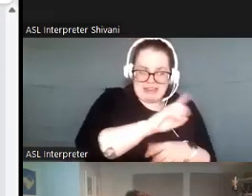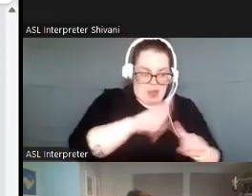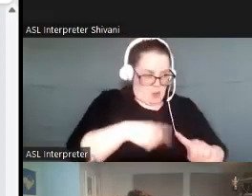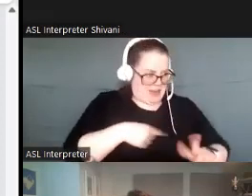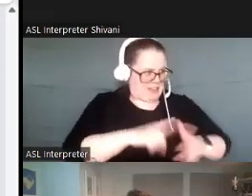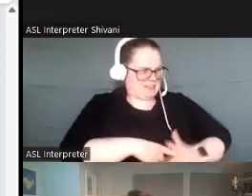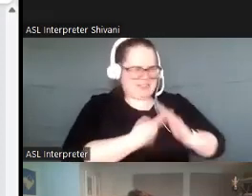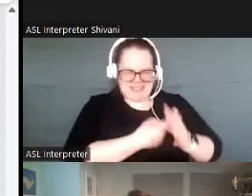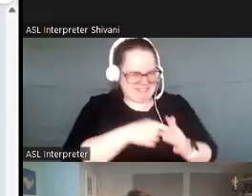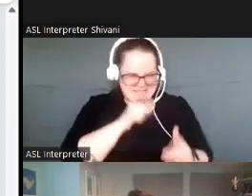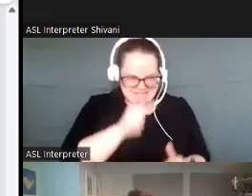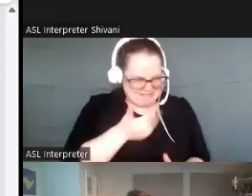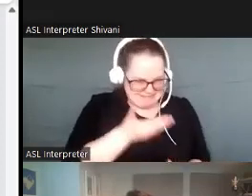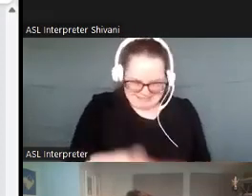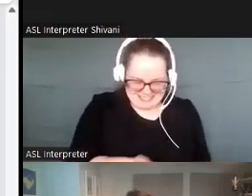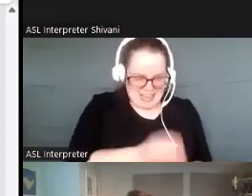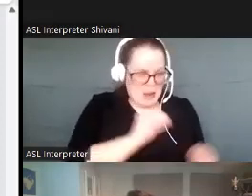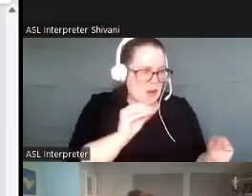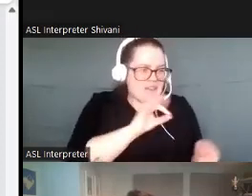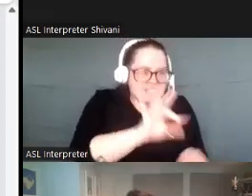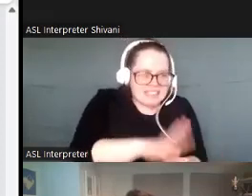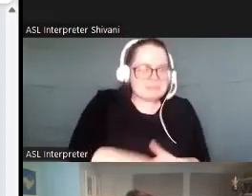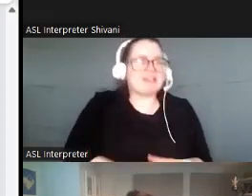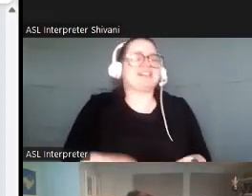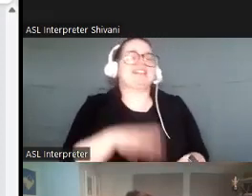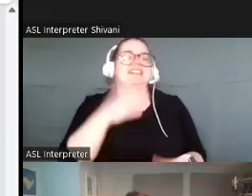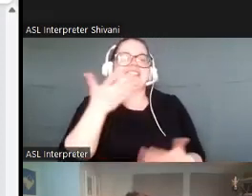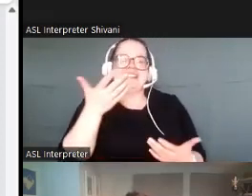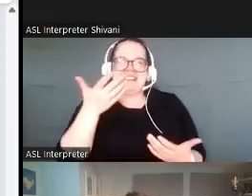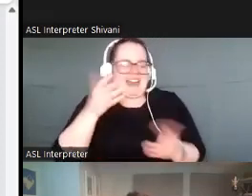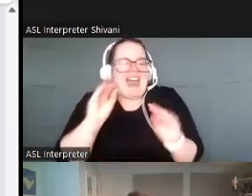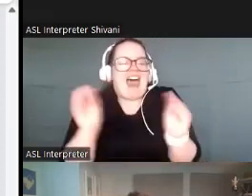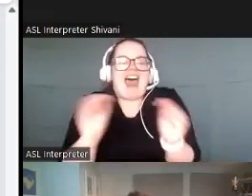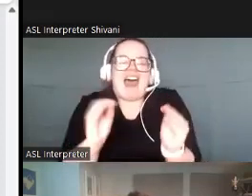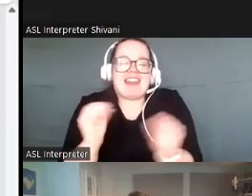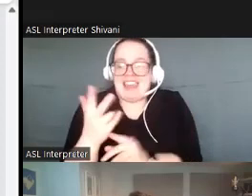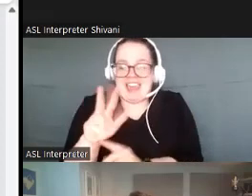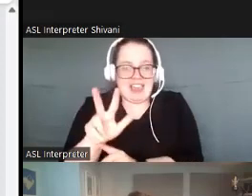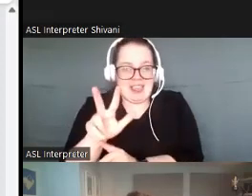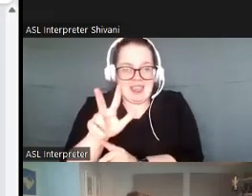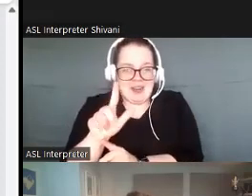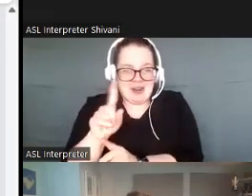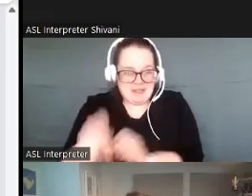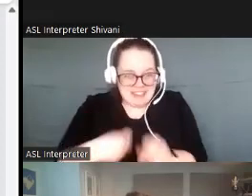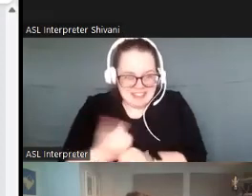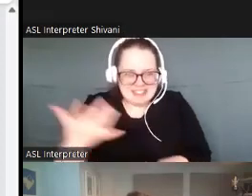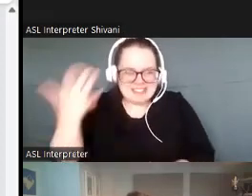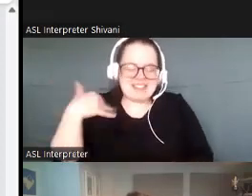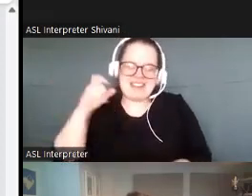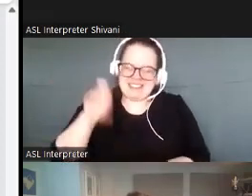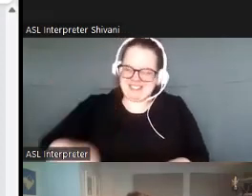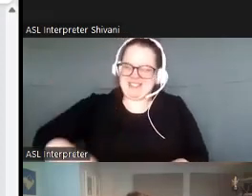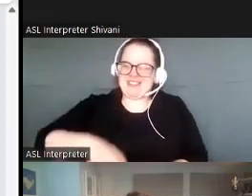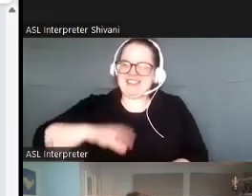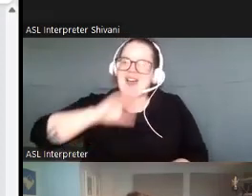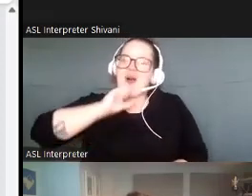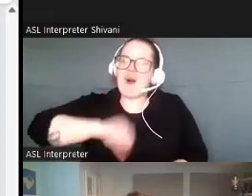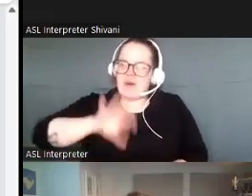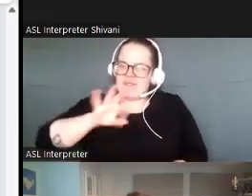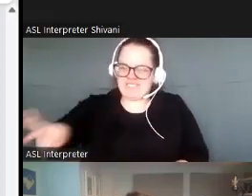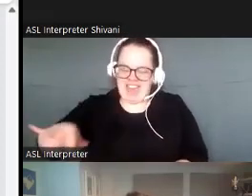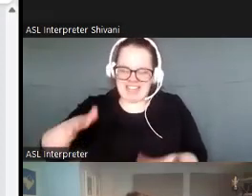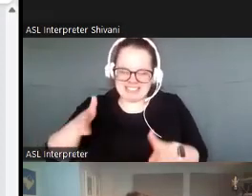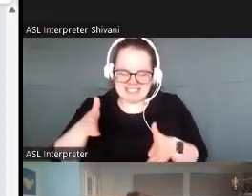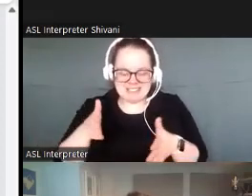Facebook, there was no Twitter, there was no nothing. 31 years ago, we had to do it the old-fashioned way. But now I understand that, and I'm